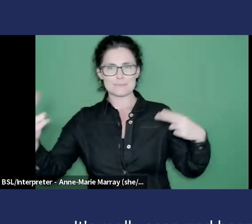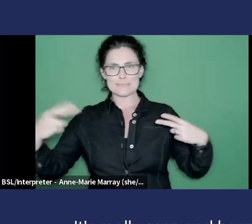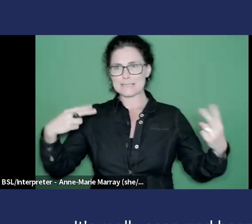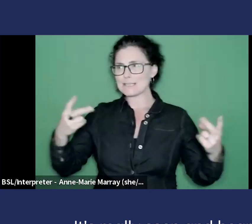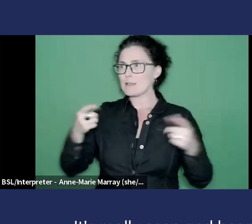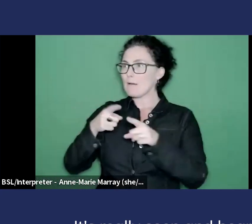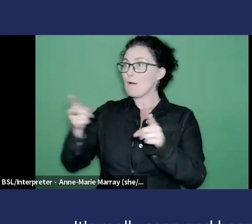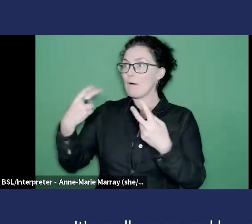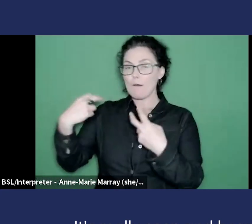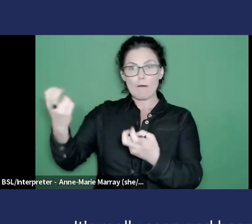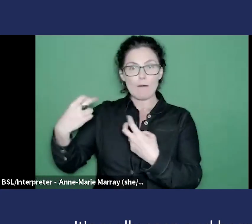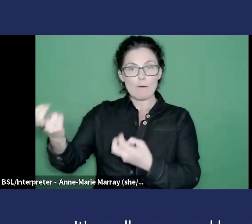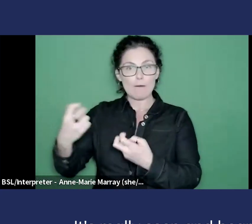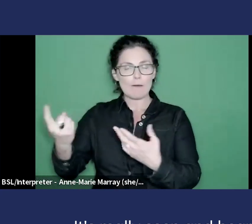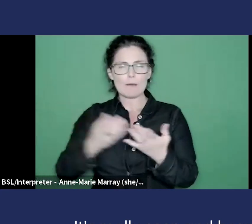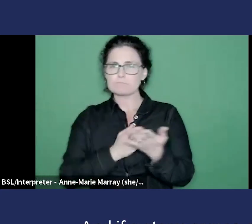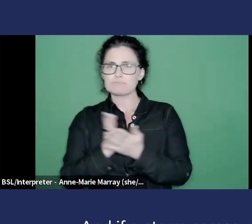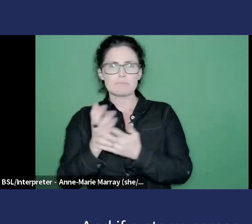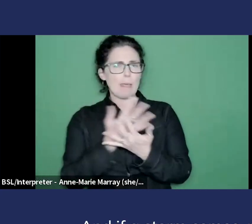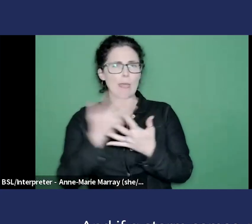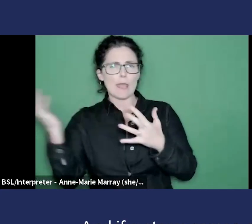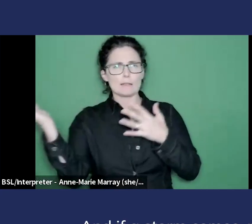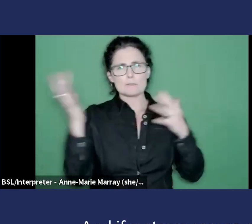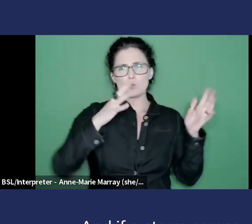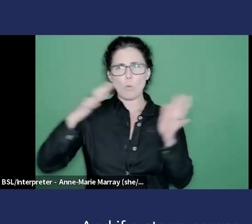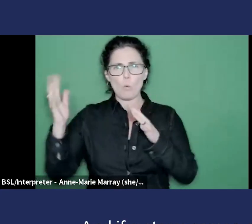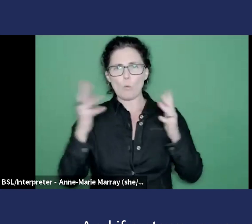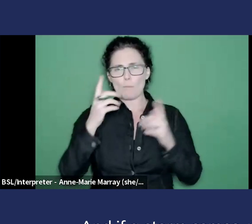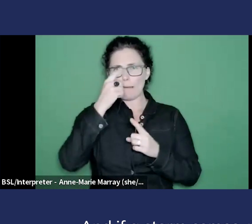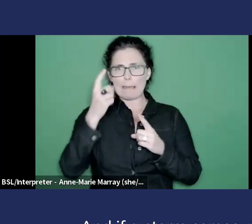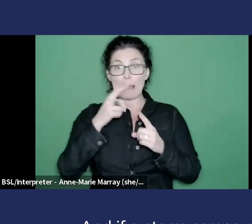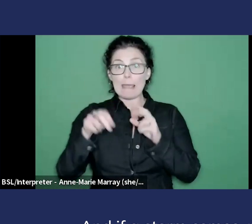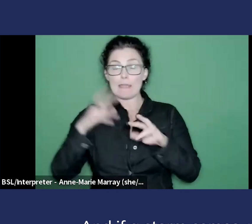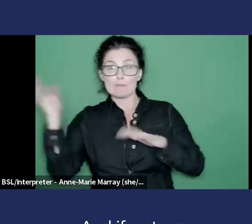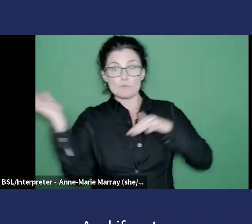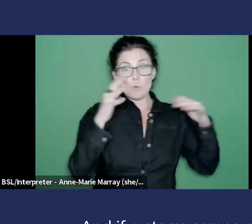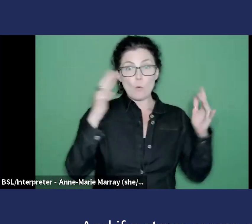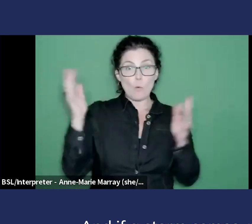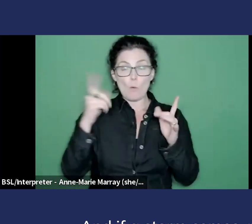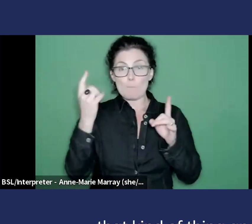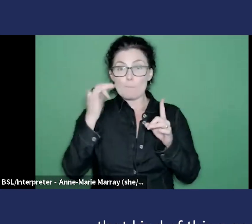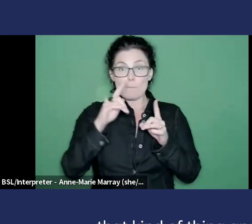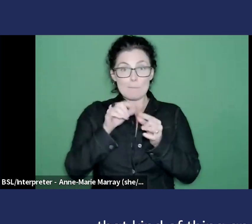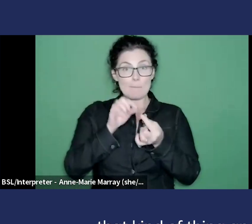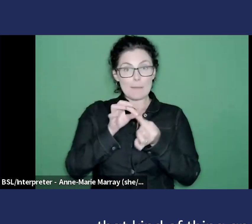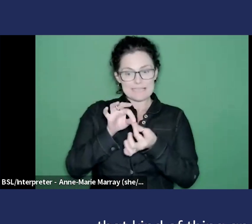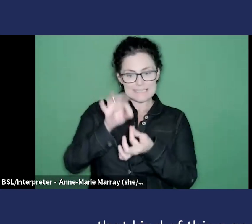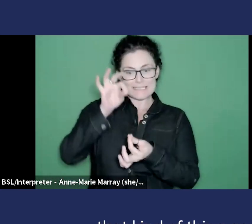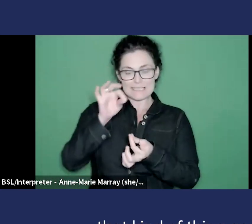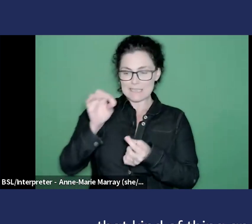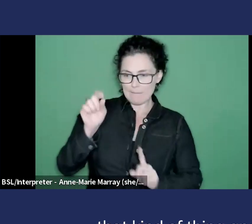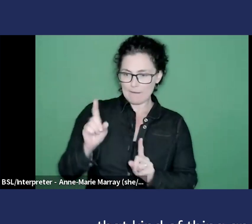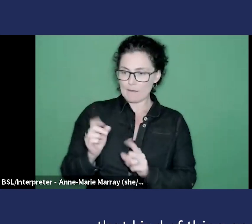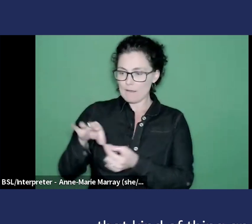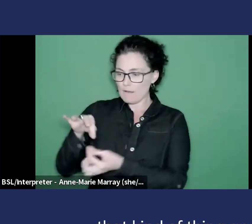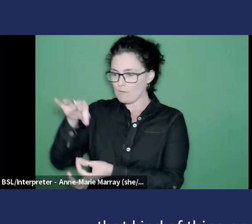able to weather any storm. And then if a storm comes, perhaps it's got a cane to hold it up, that kind of thing, and it's maybe even